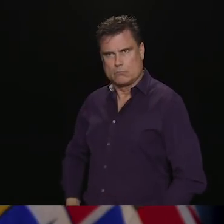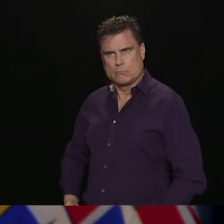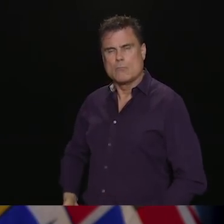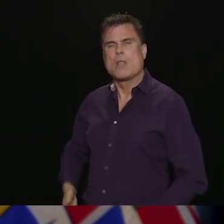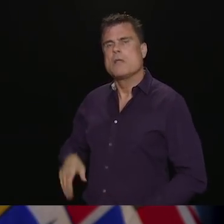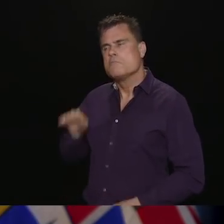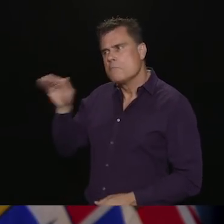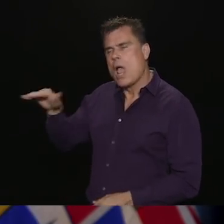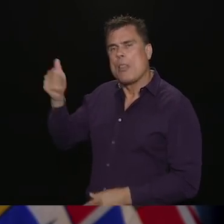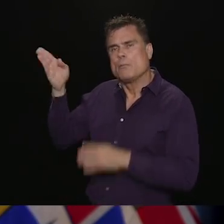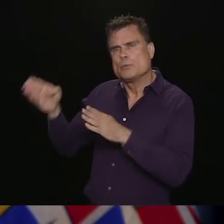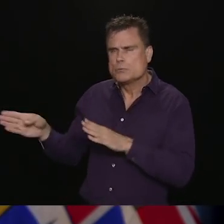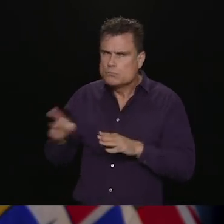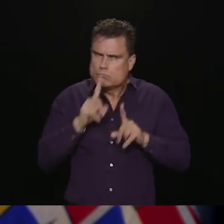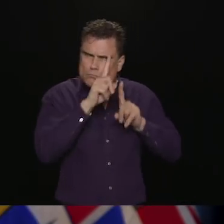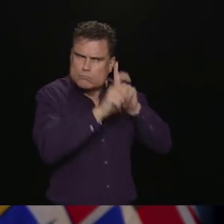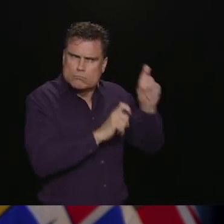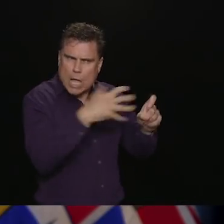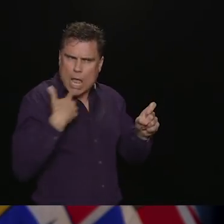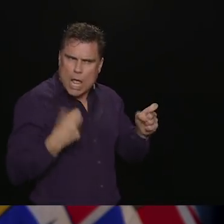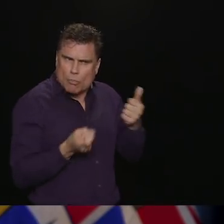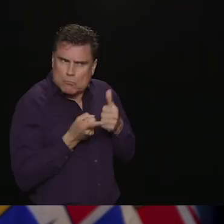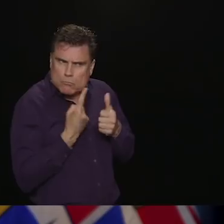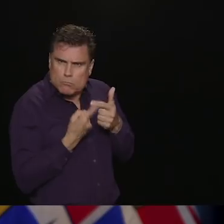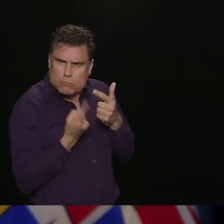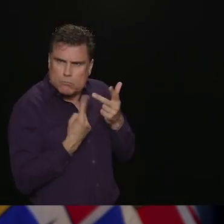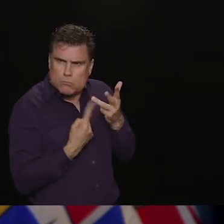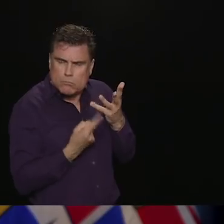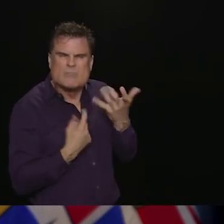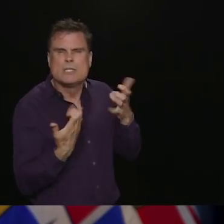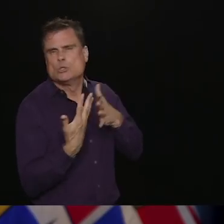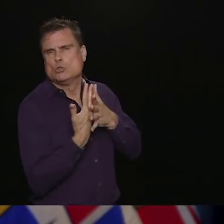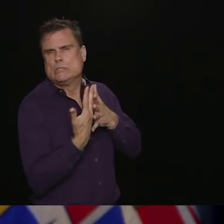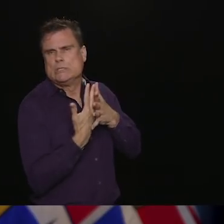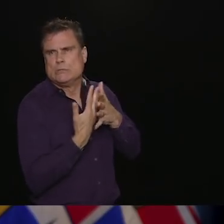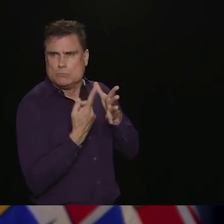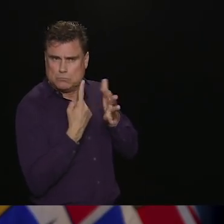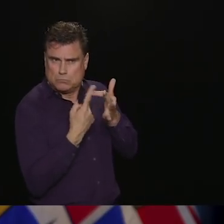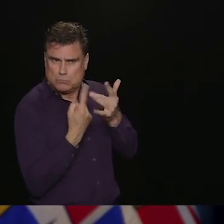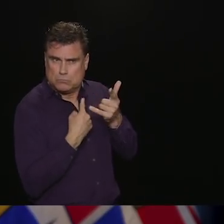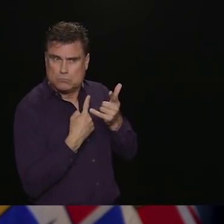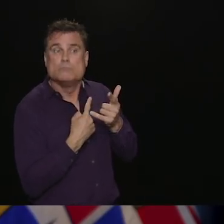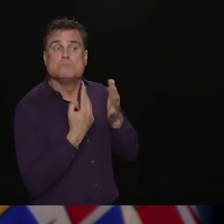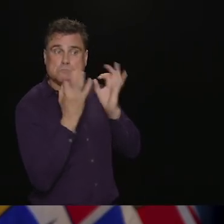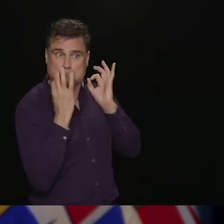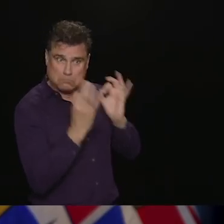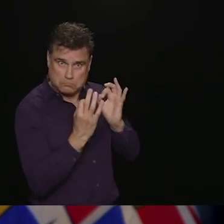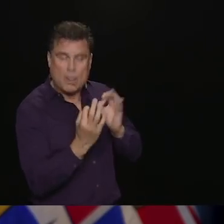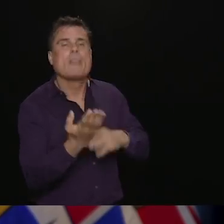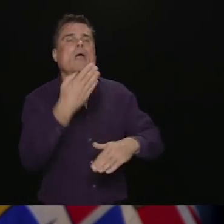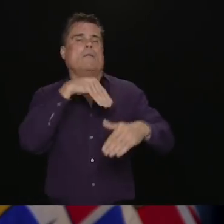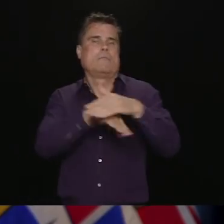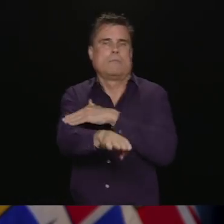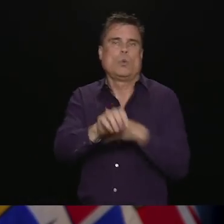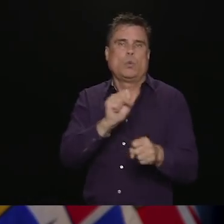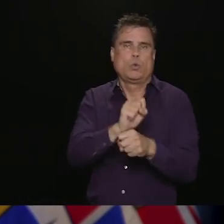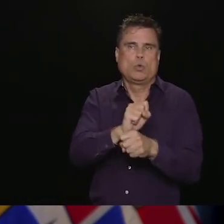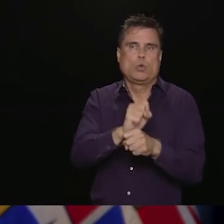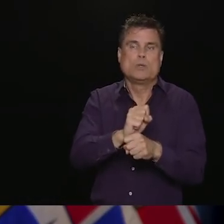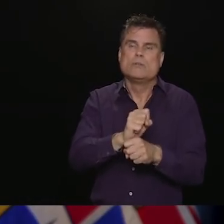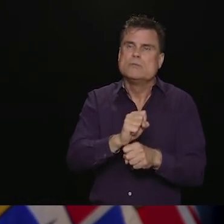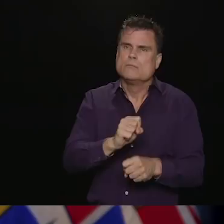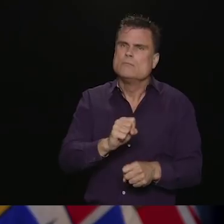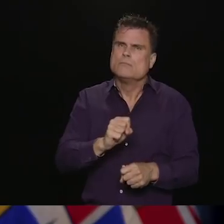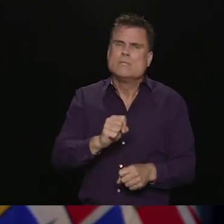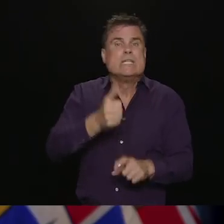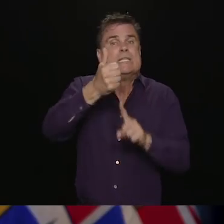somebody asking the question of people individually. And there is a process, there should be a process in every